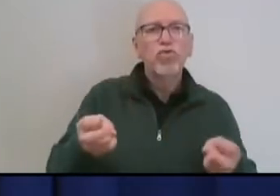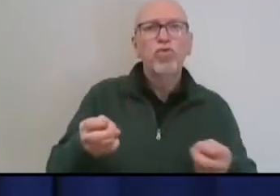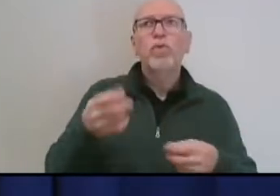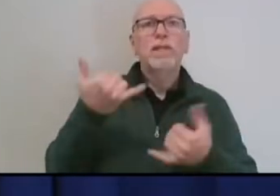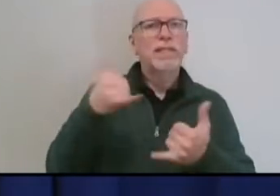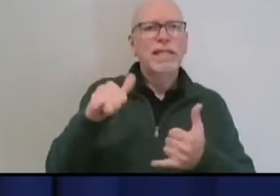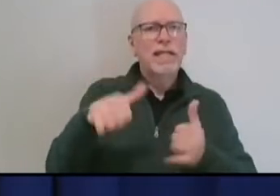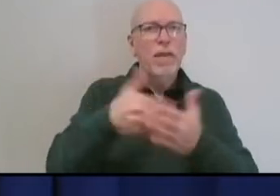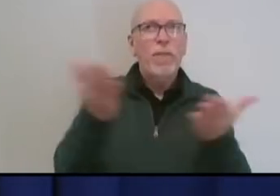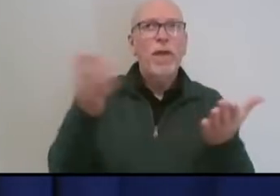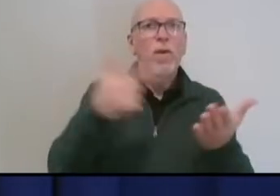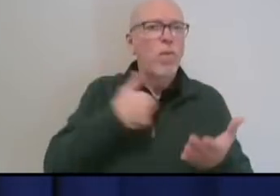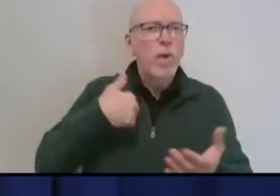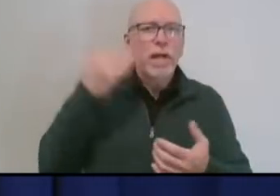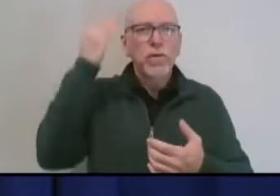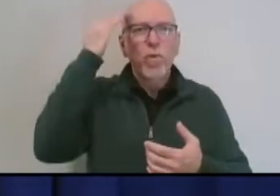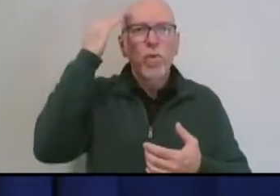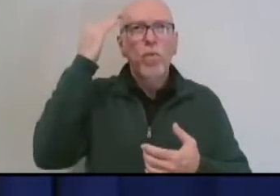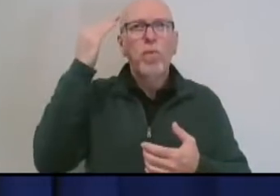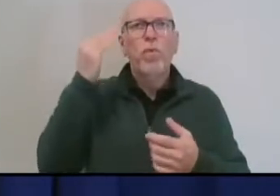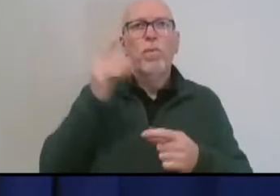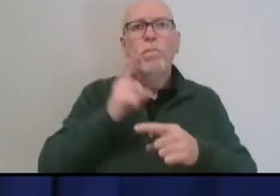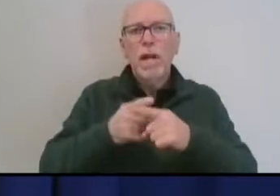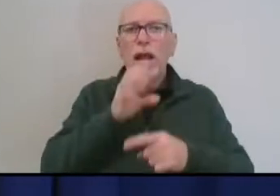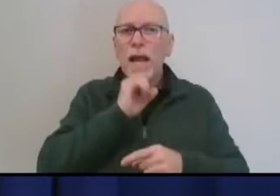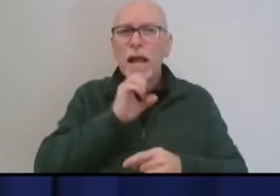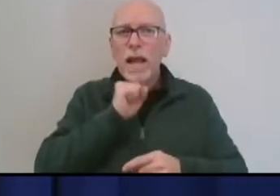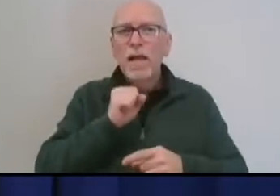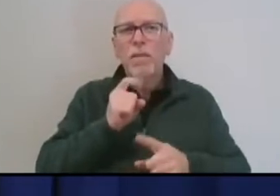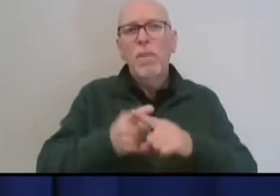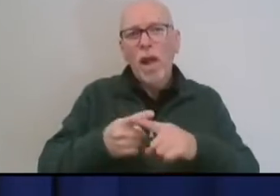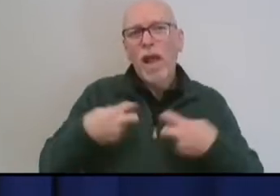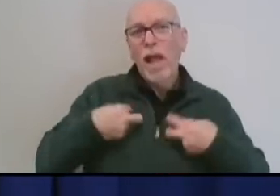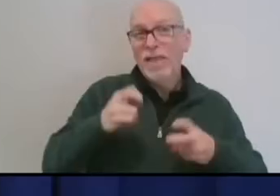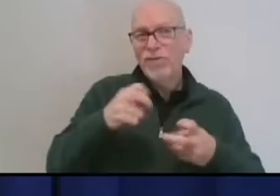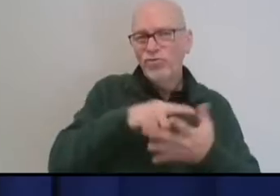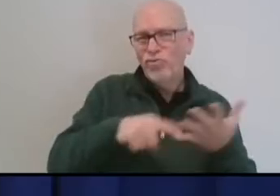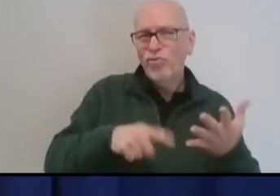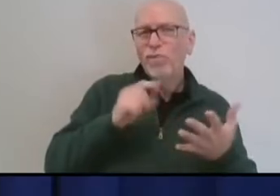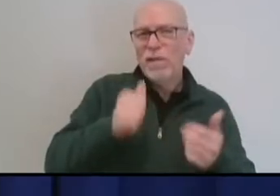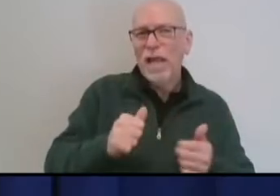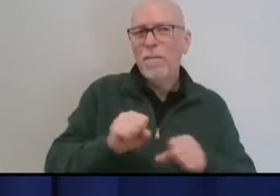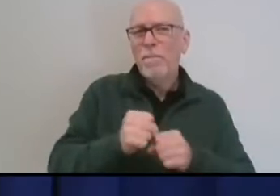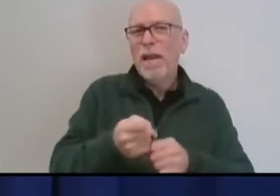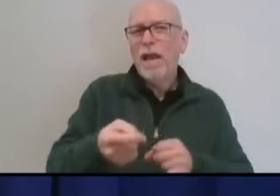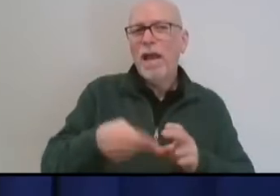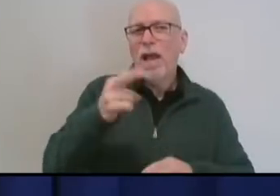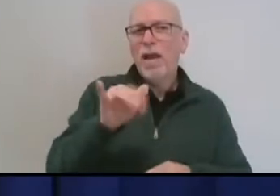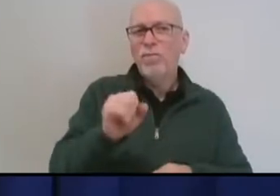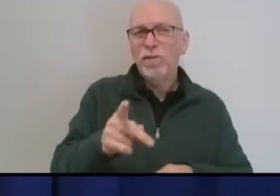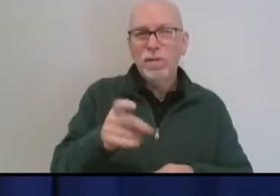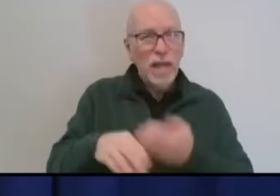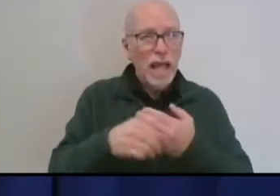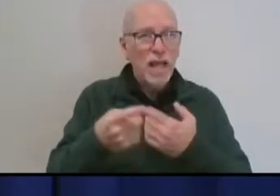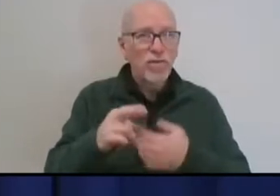there that we know, along with age, significantly increases an individual's risk. Lindsay, do you want to add anything to that?